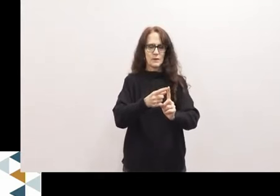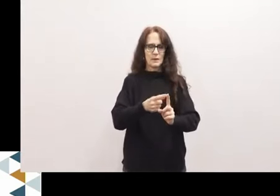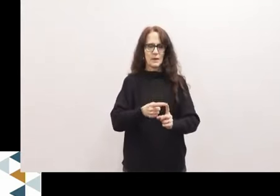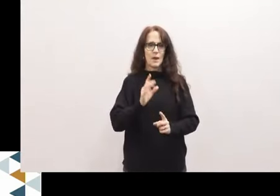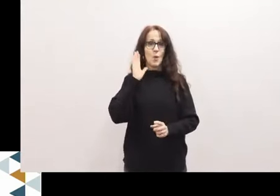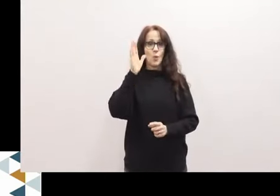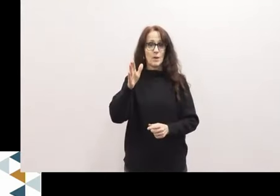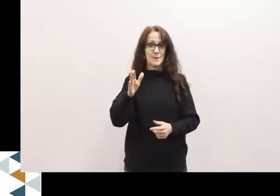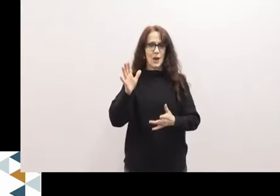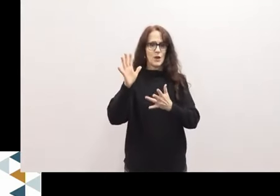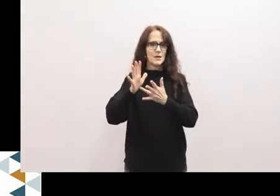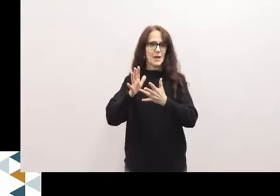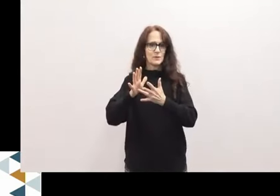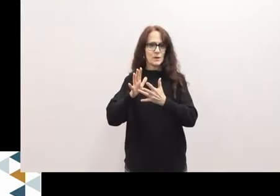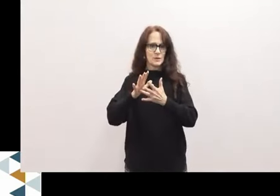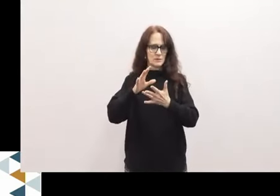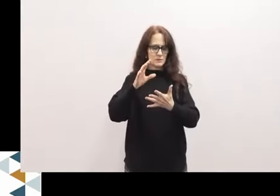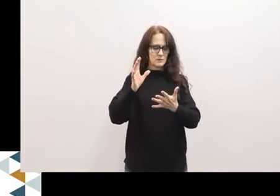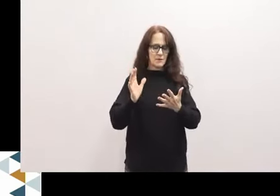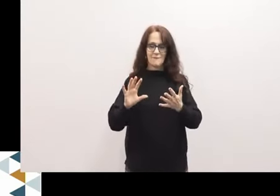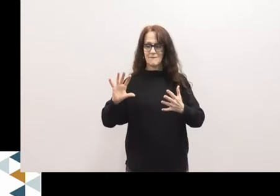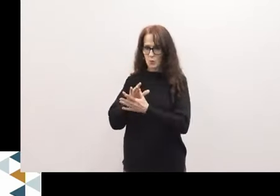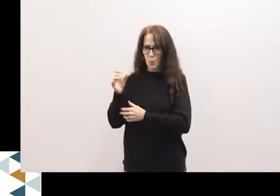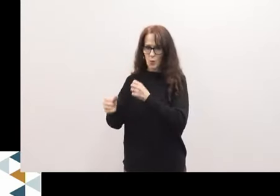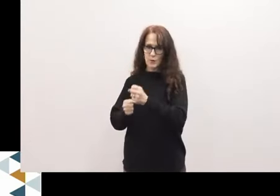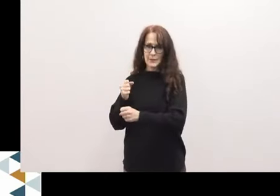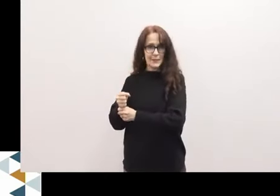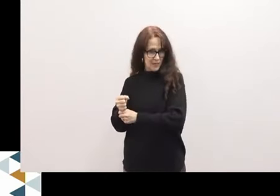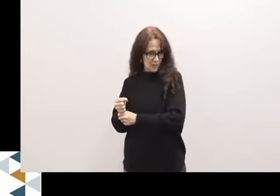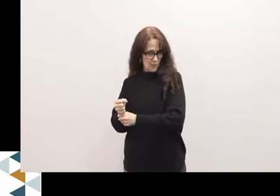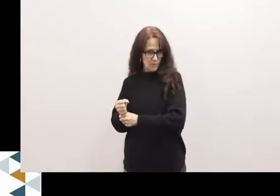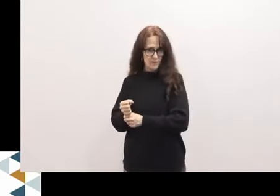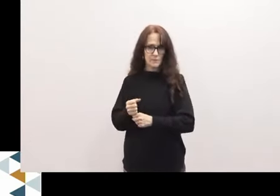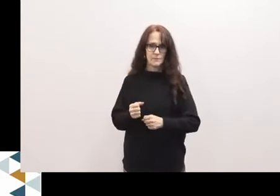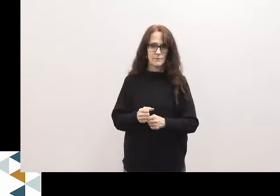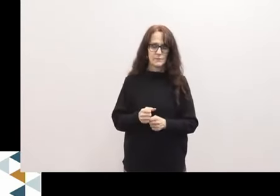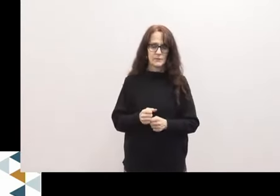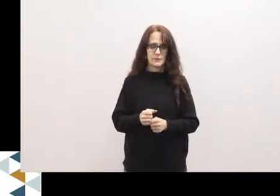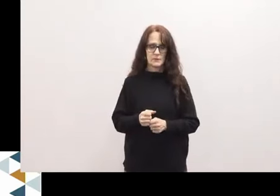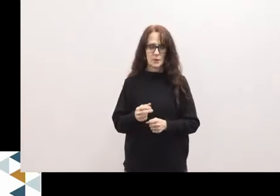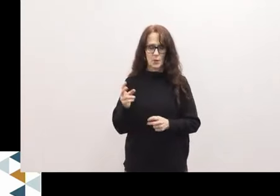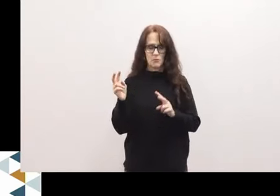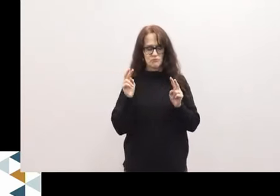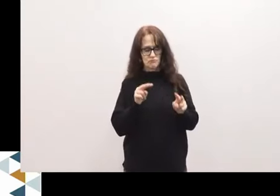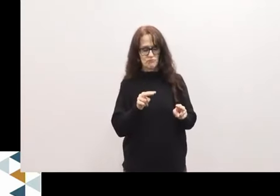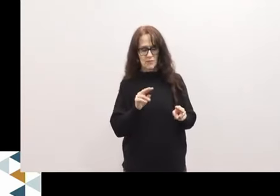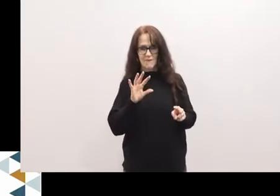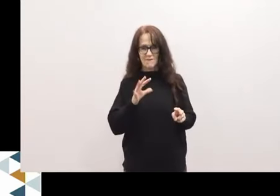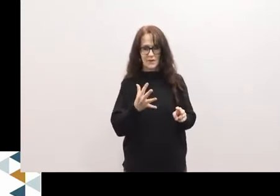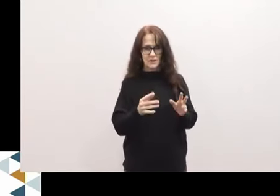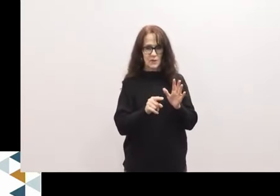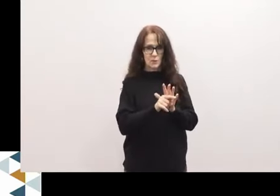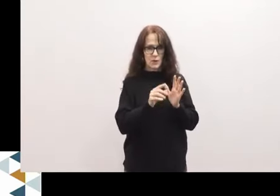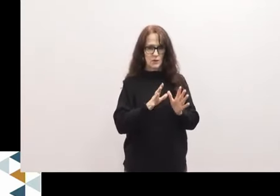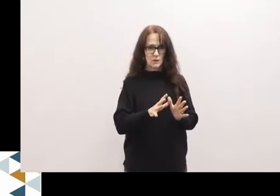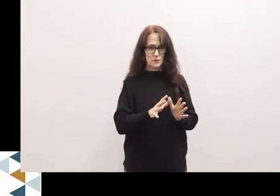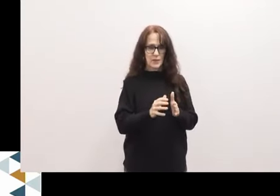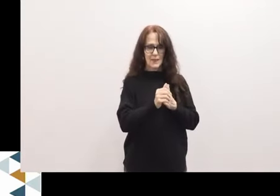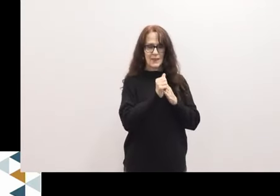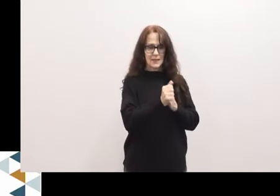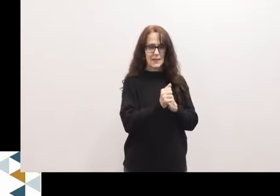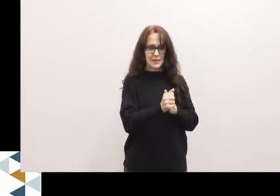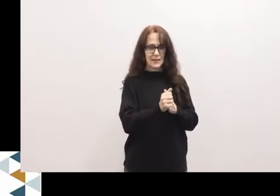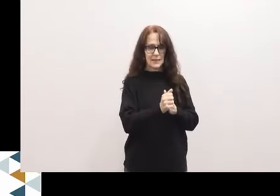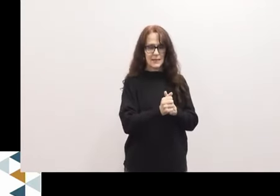graders. So it's important that we monitor their progress. Looking at our fifth graders, we want to look at the leading indicators for this year. And